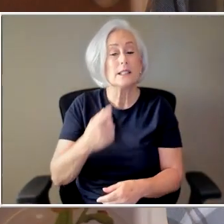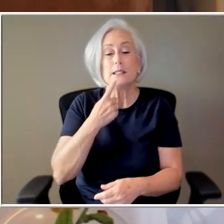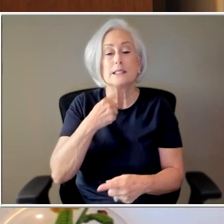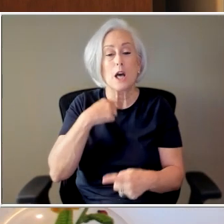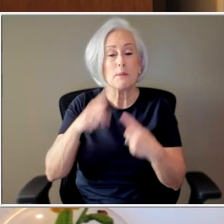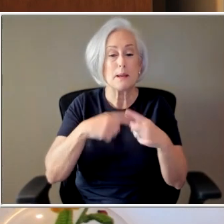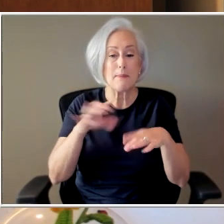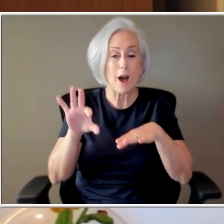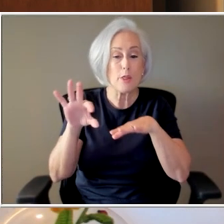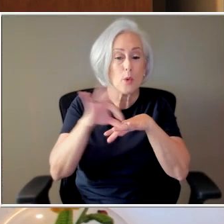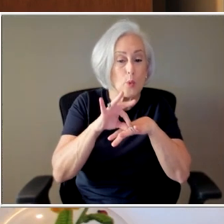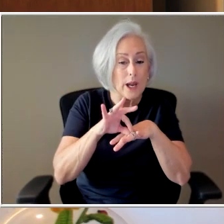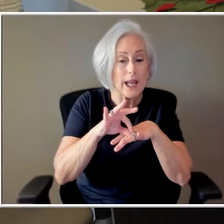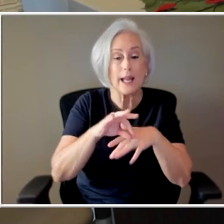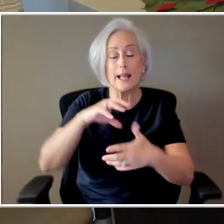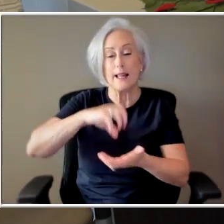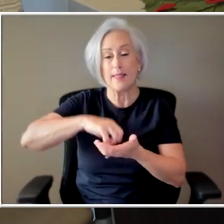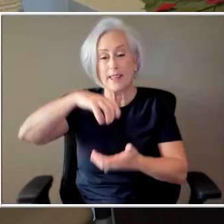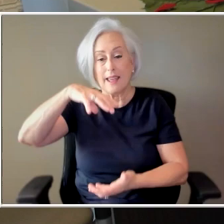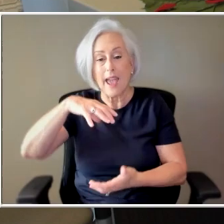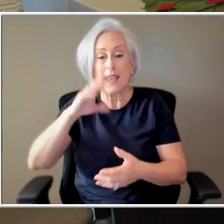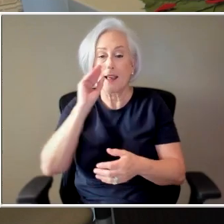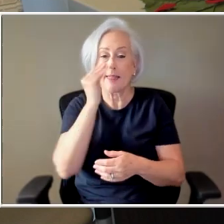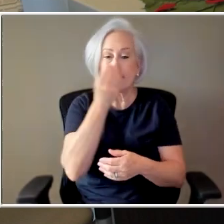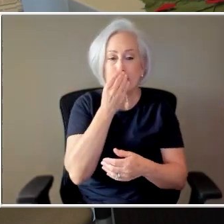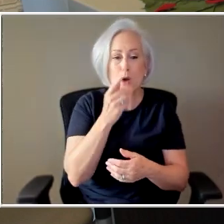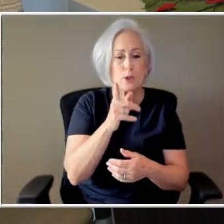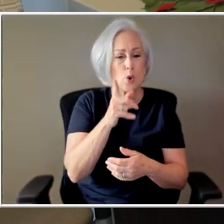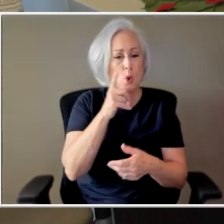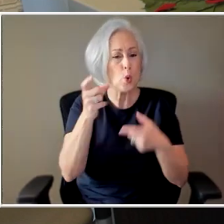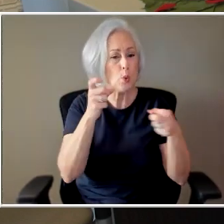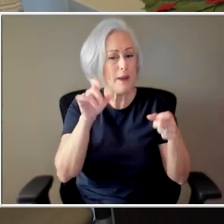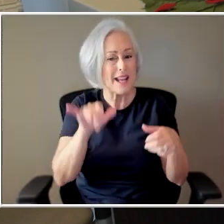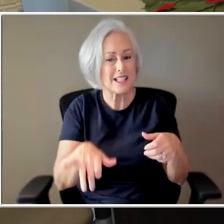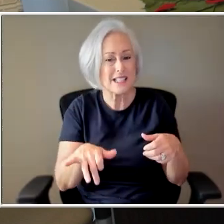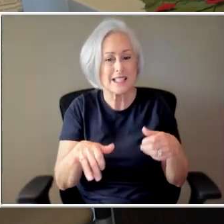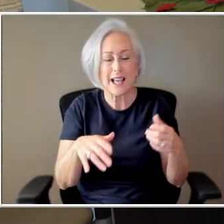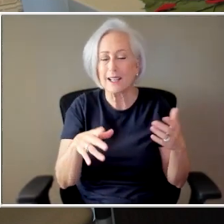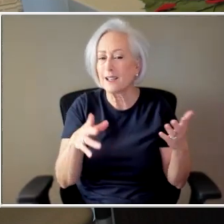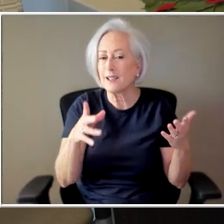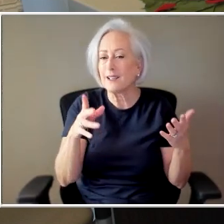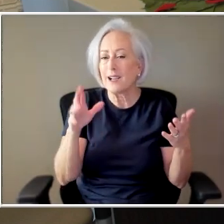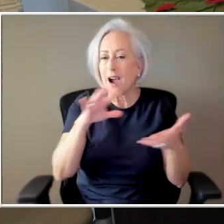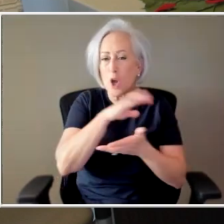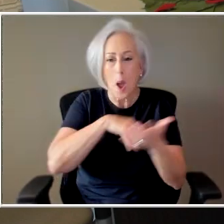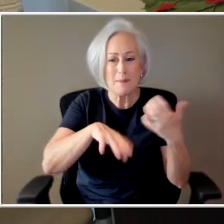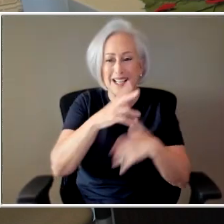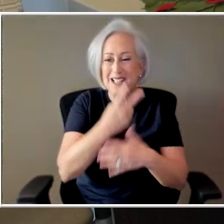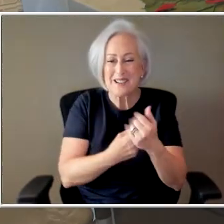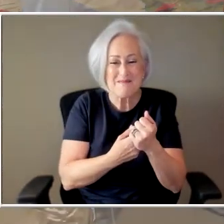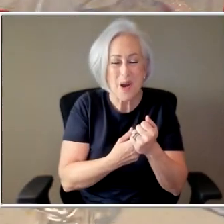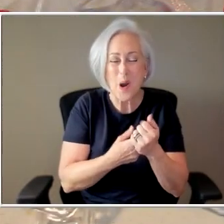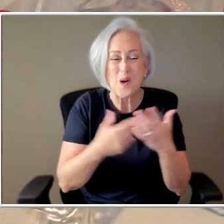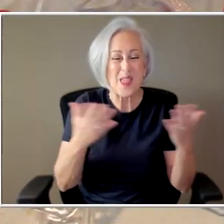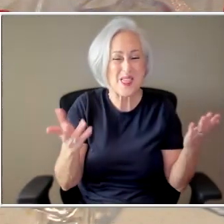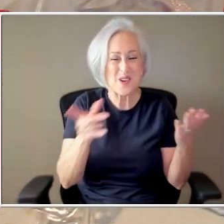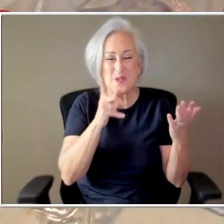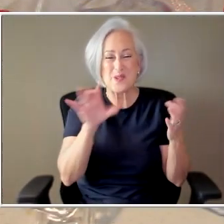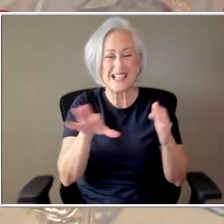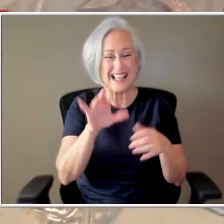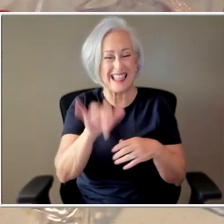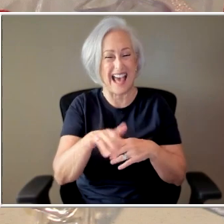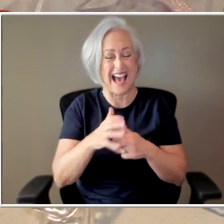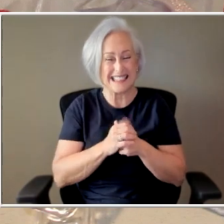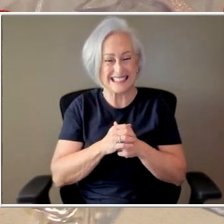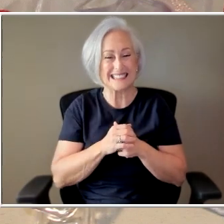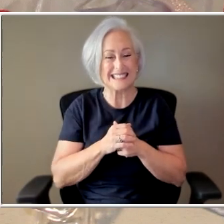flowers. There was a lot to pull together. Who was in charge of that? Was that Lauren or Maddie, or was that a combination of both of you? Come on over here together. It was a combo. Who